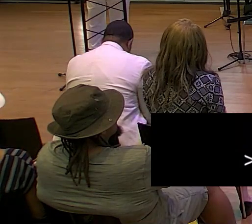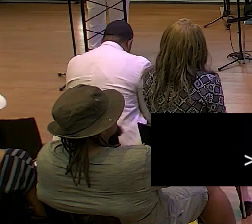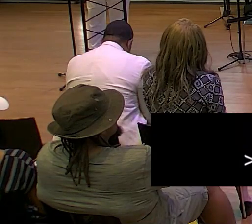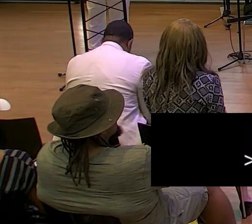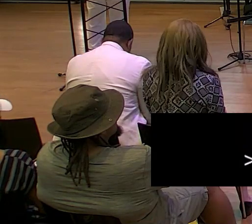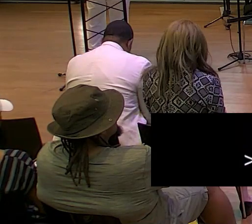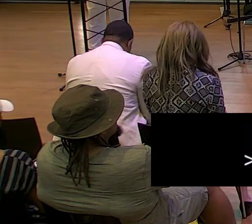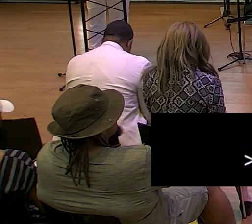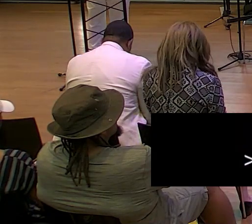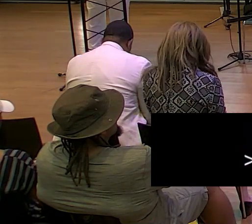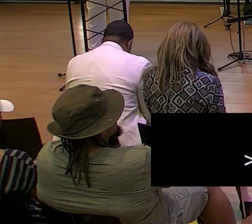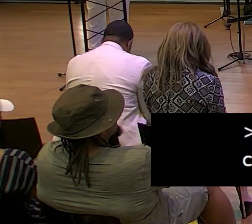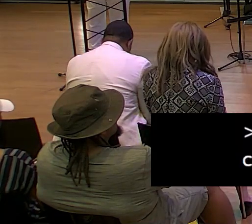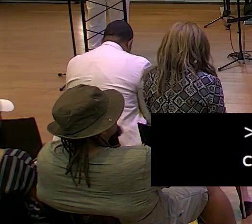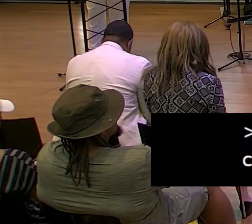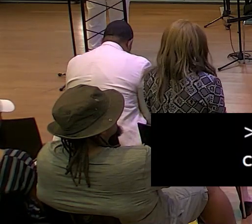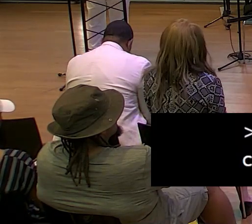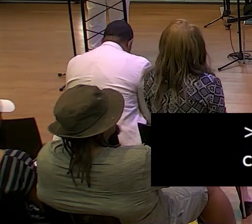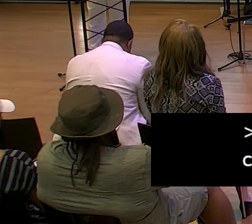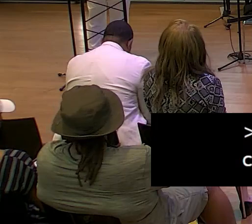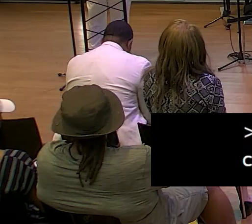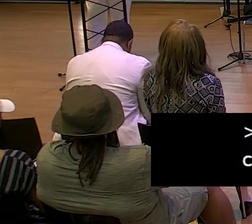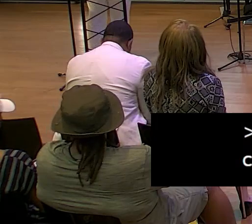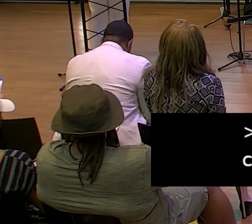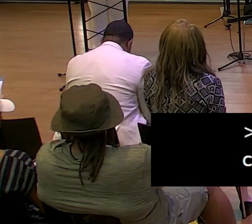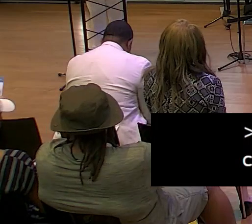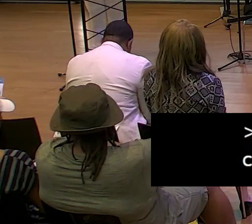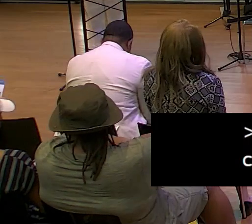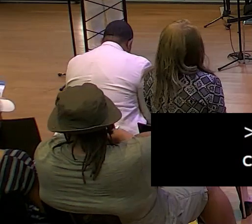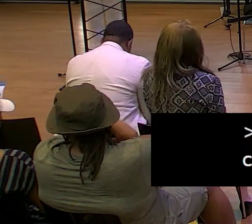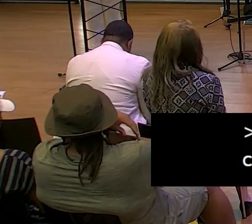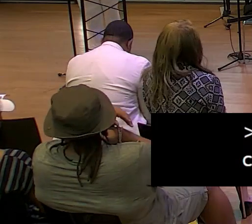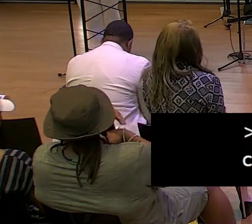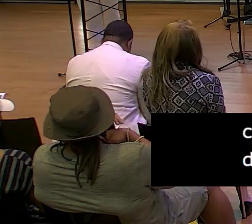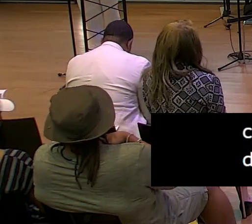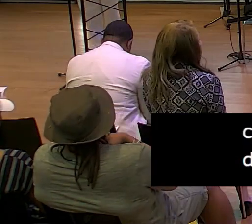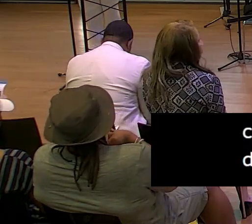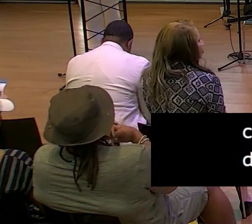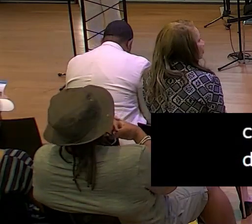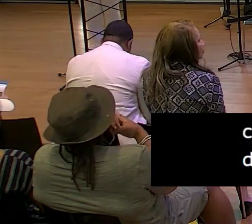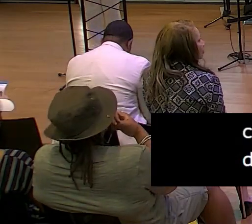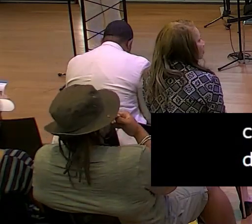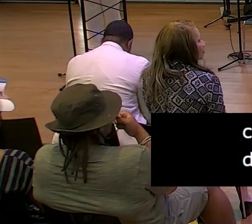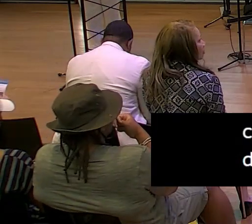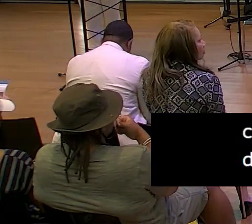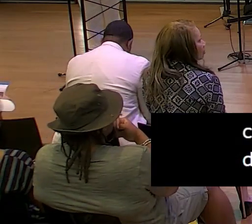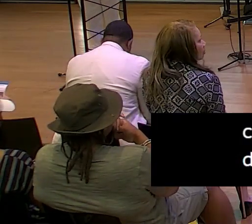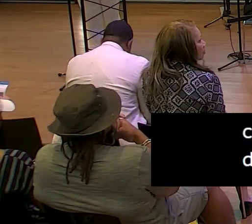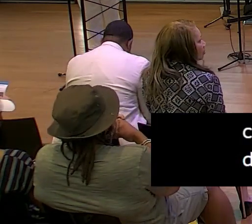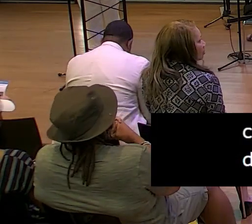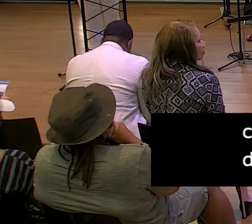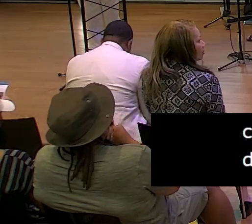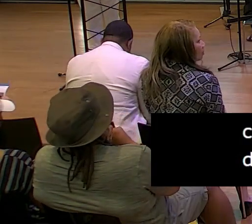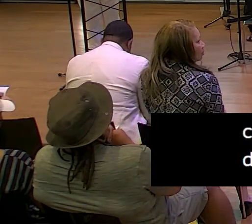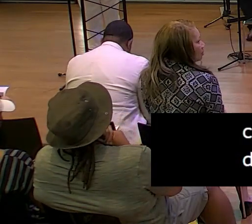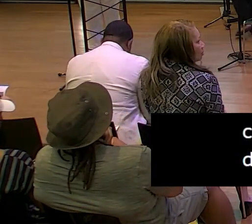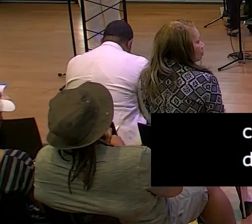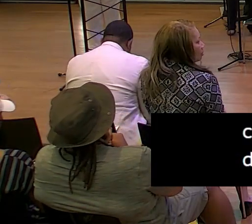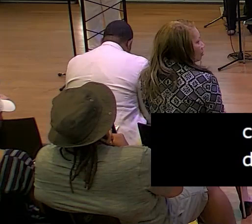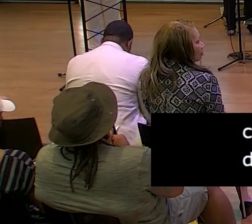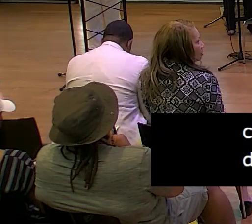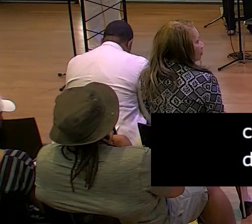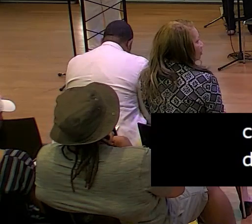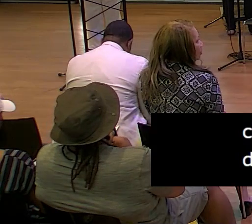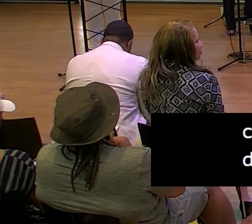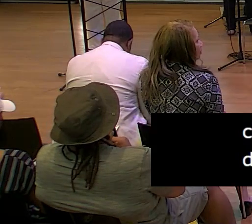to be in this room, but certainly listening. And for those who will be listening throughout the day, we're proud. What